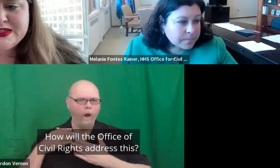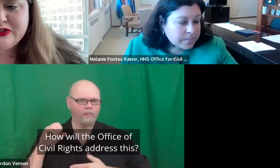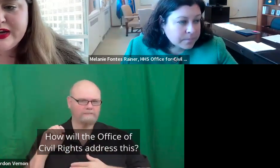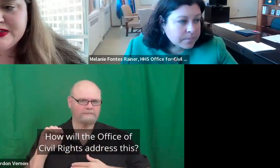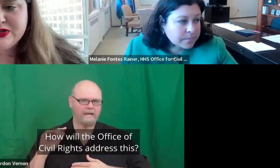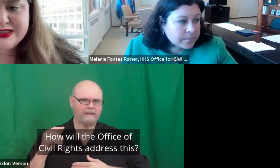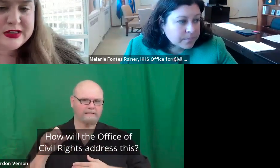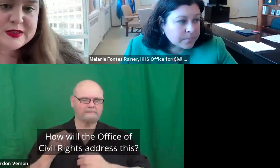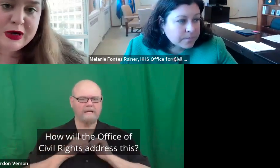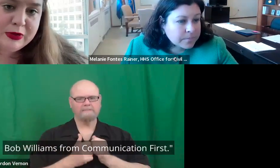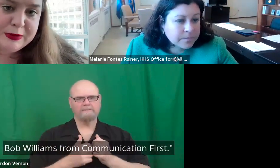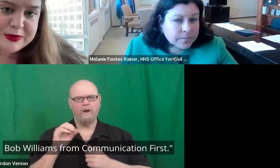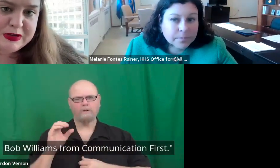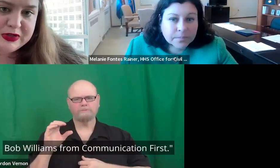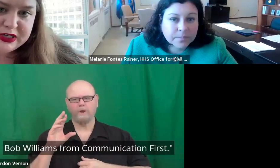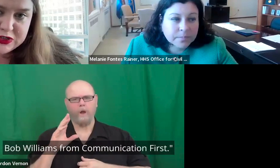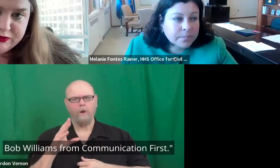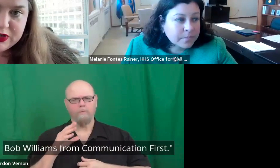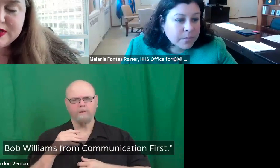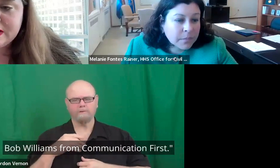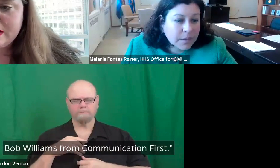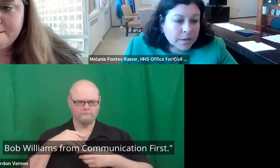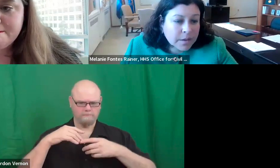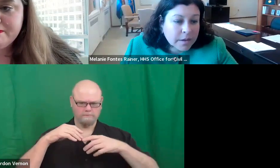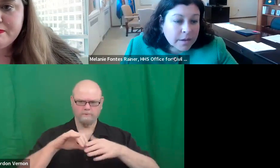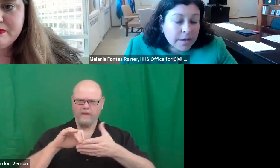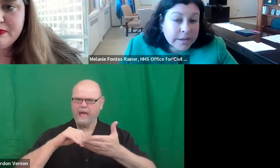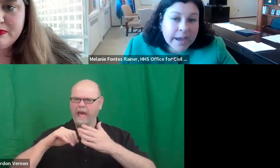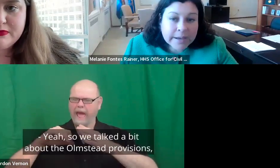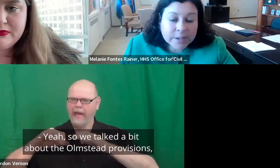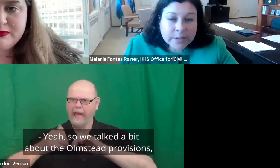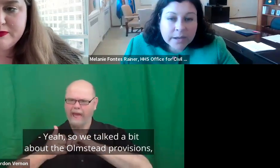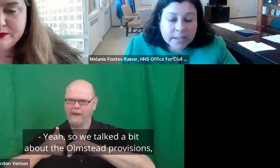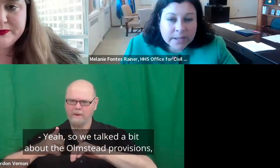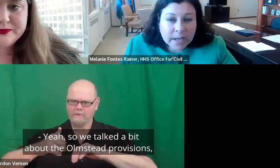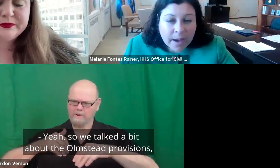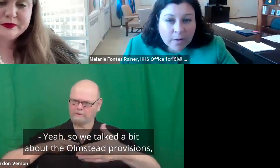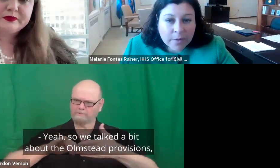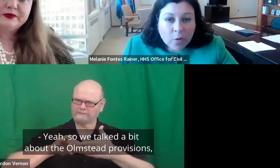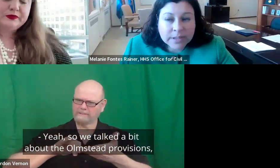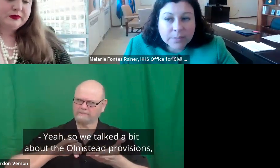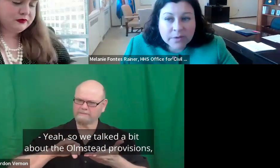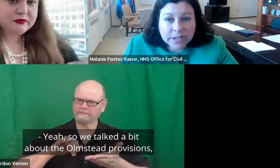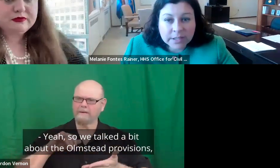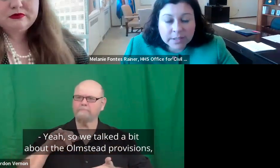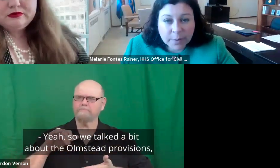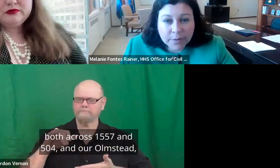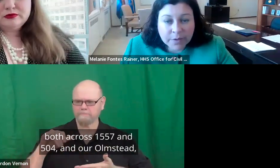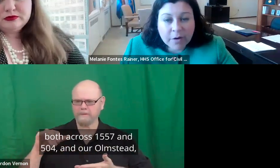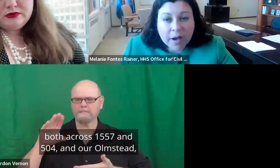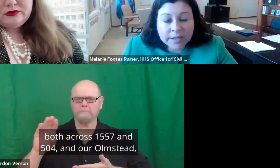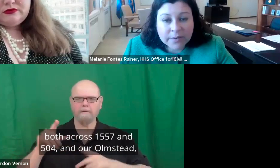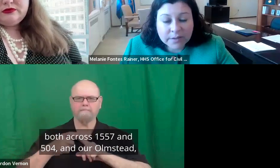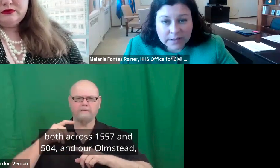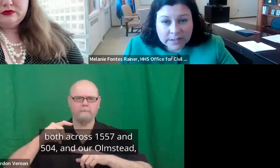the Office of Civil Rights address this? Bob Williams from Communication First. Yeah, so we talked a bit about the Olmstead provisions,